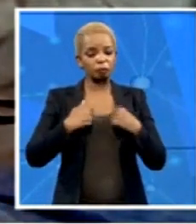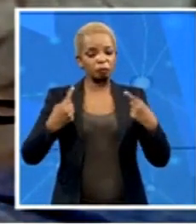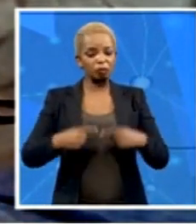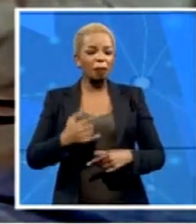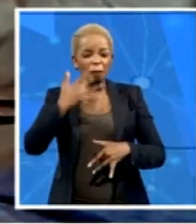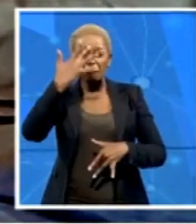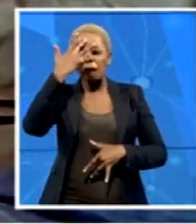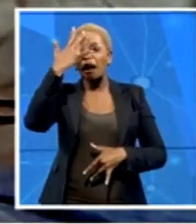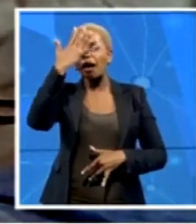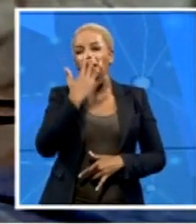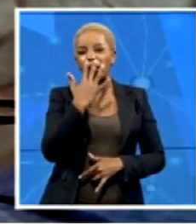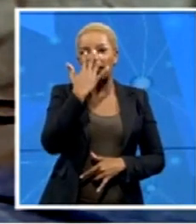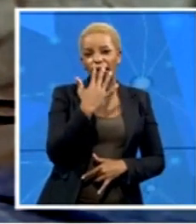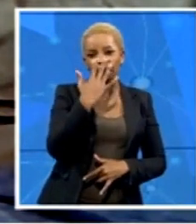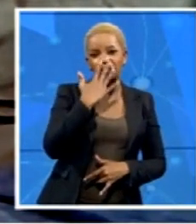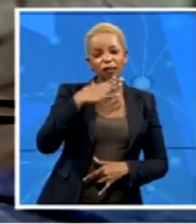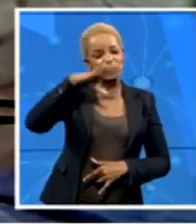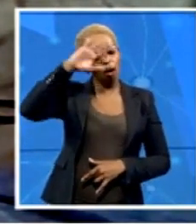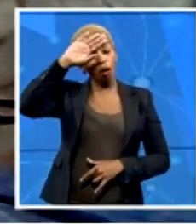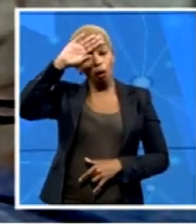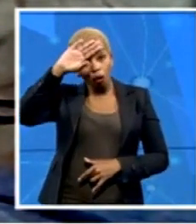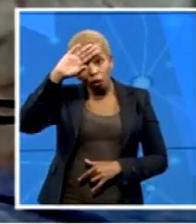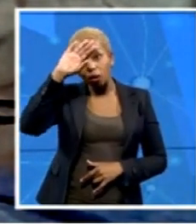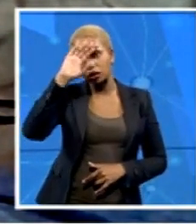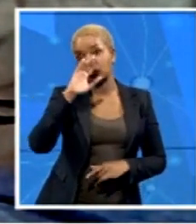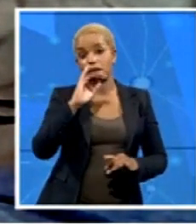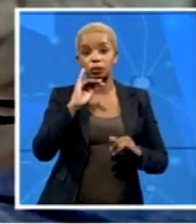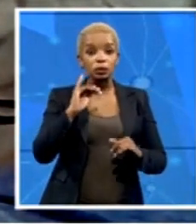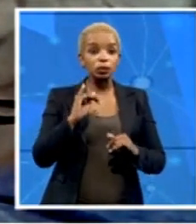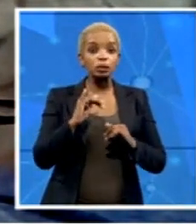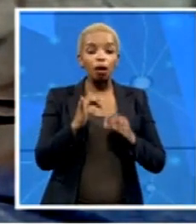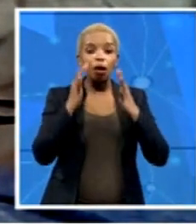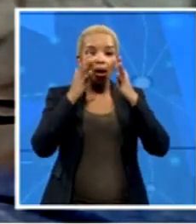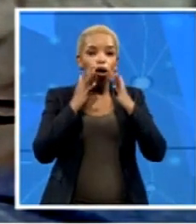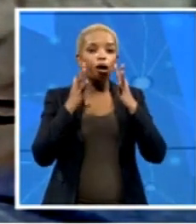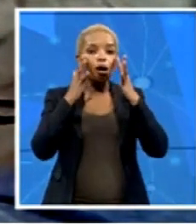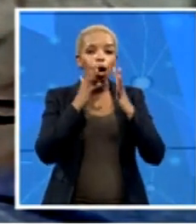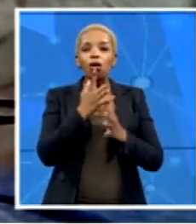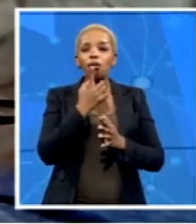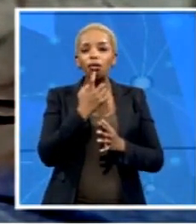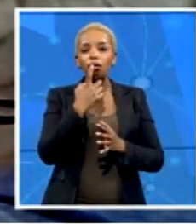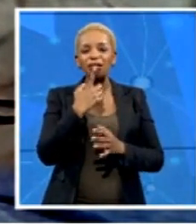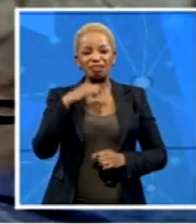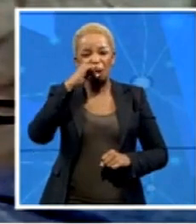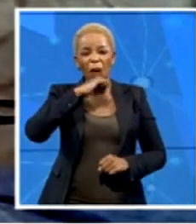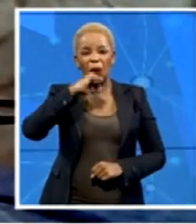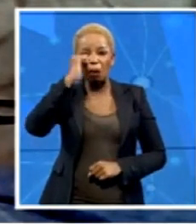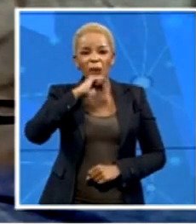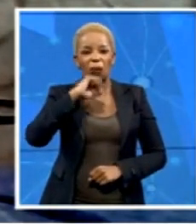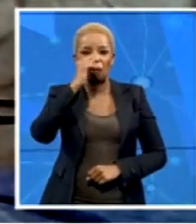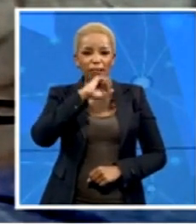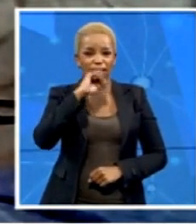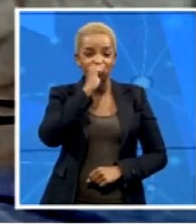I had like those red spots on my cheek. I was coughing and coughing. I was battling to breathe when I was walking